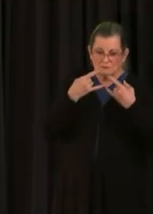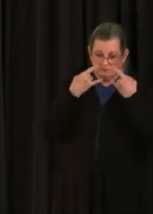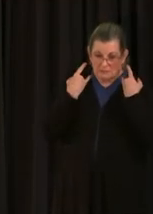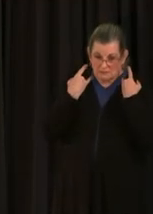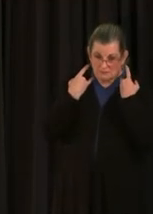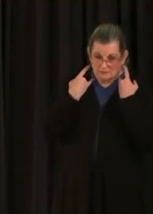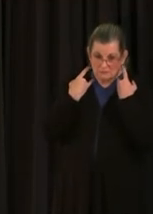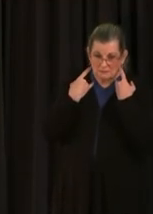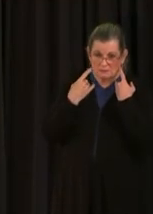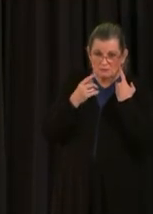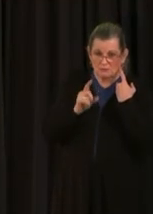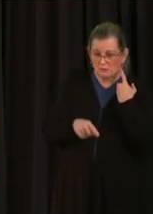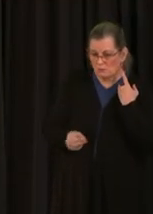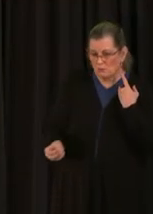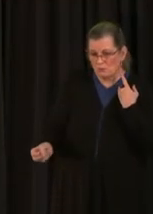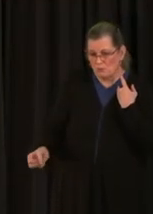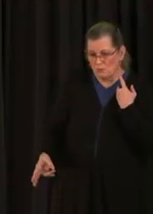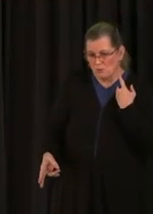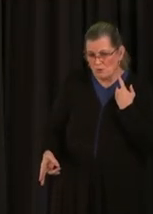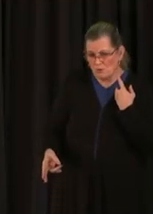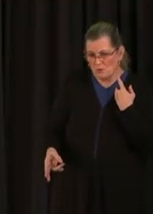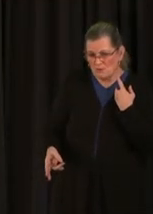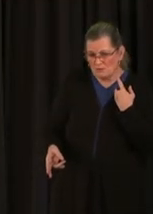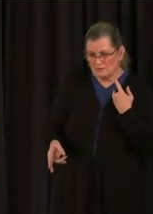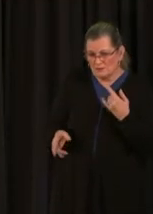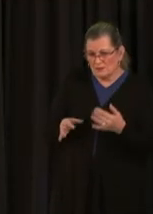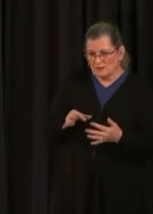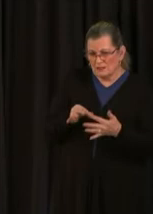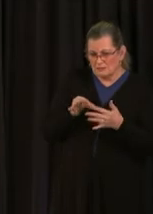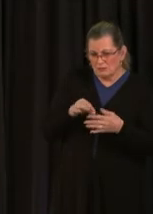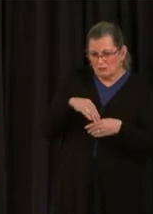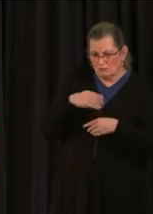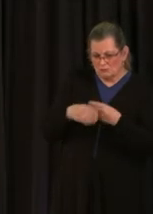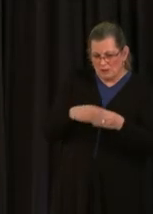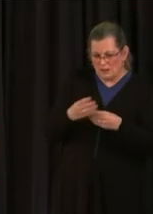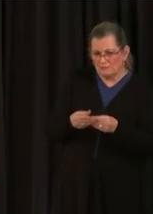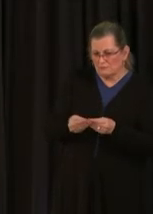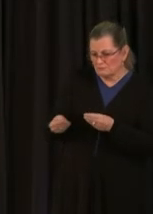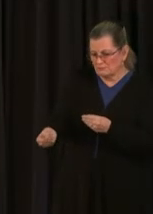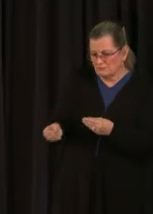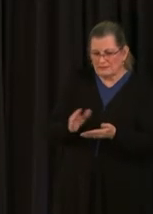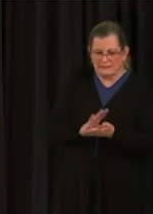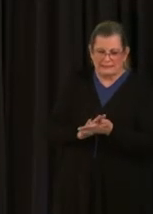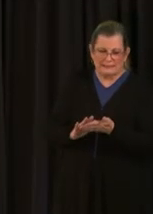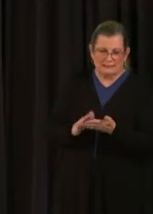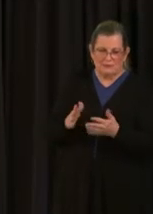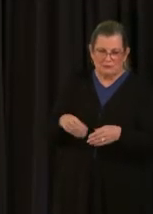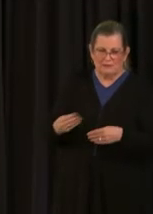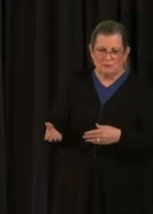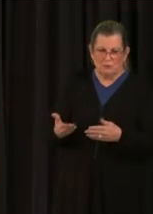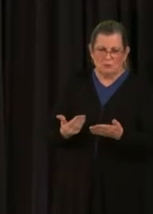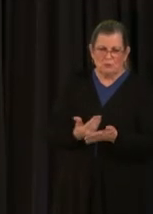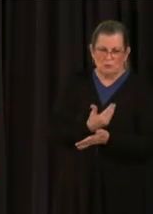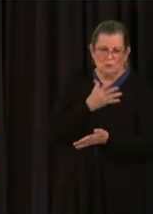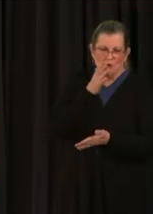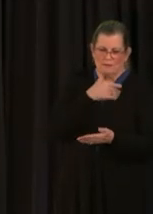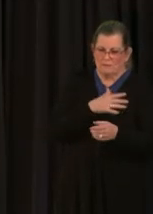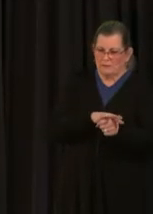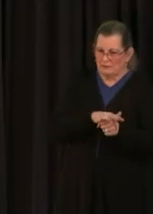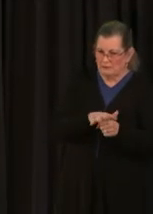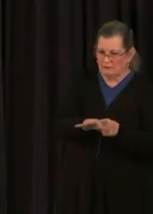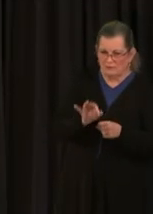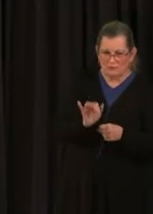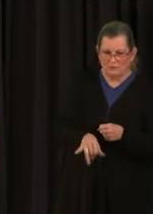and recovery phases of our plan. We have ramped up service in advance of demand and will continue to monitor the demands